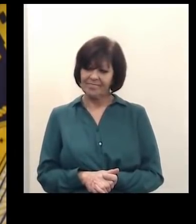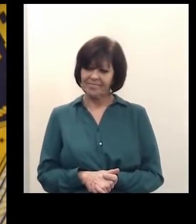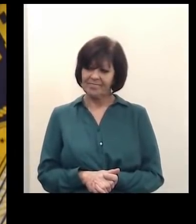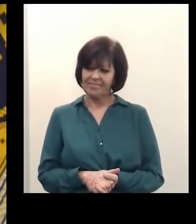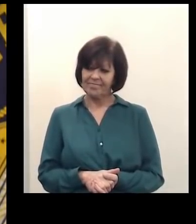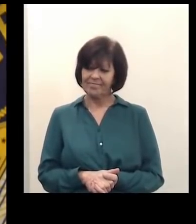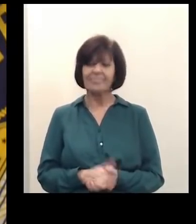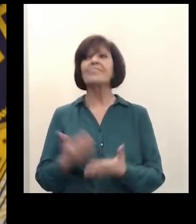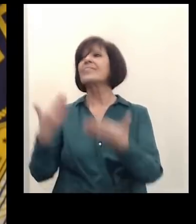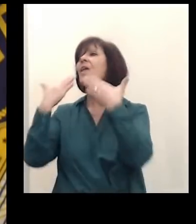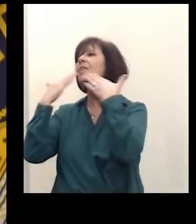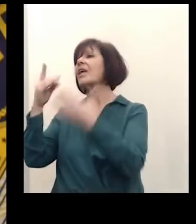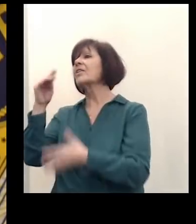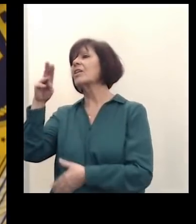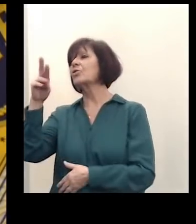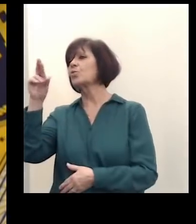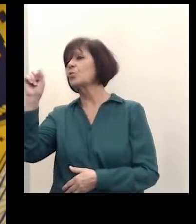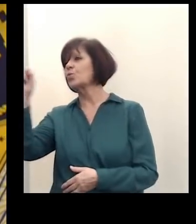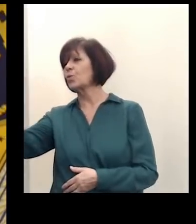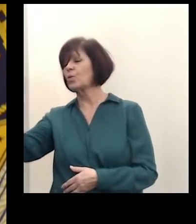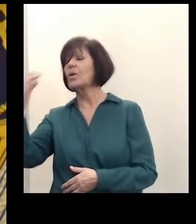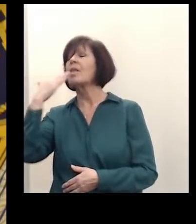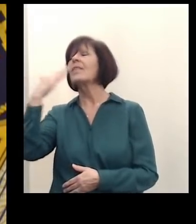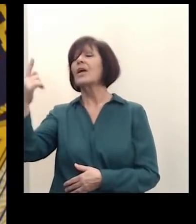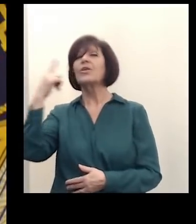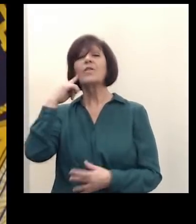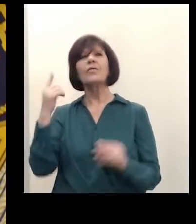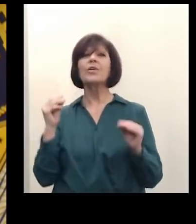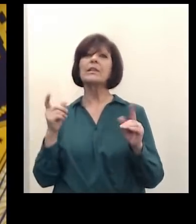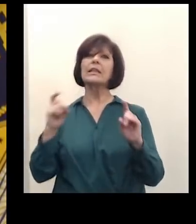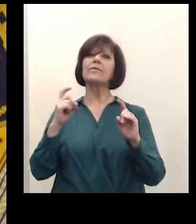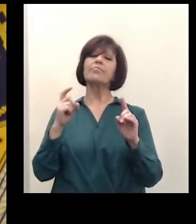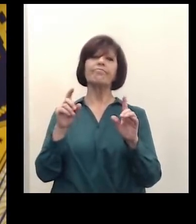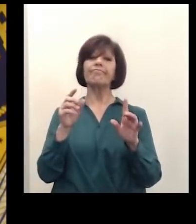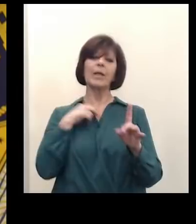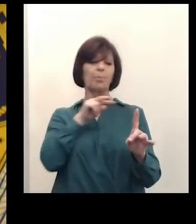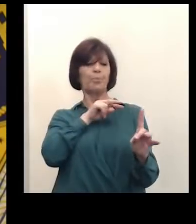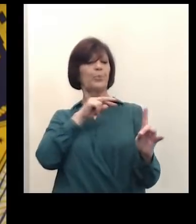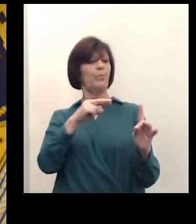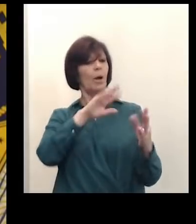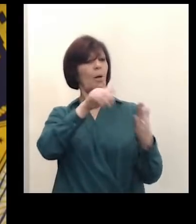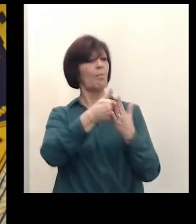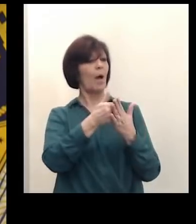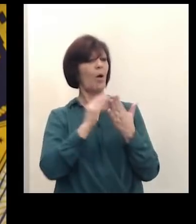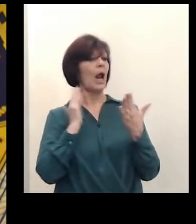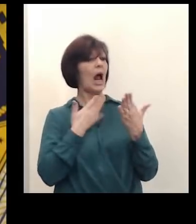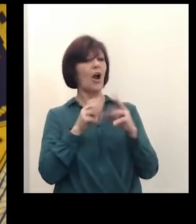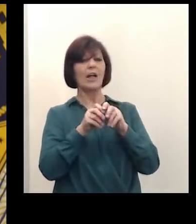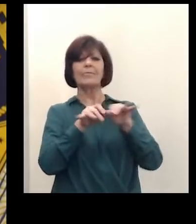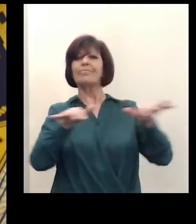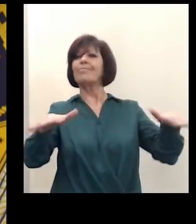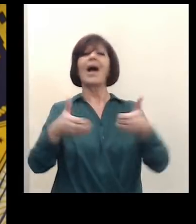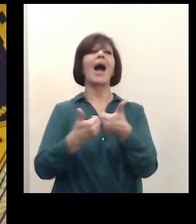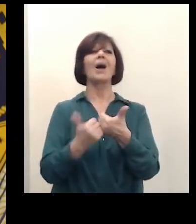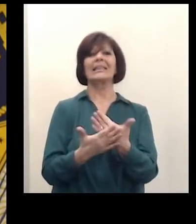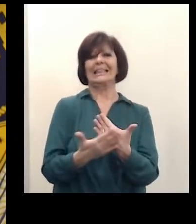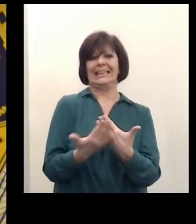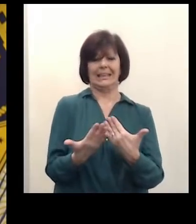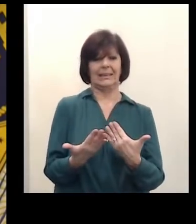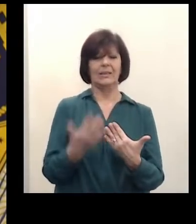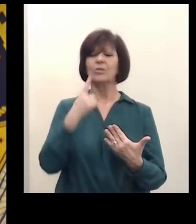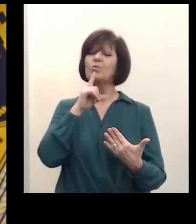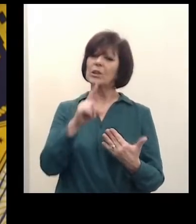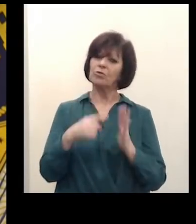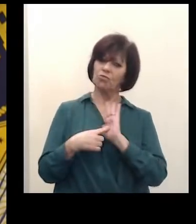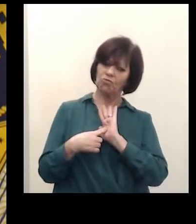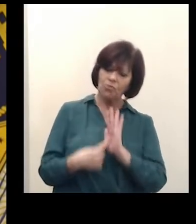Thank you, Dr. Russo, and thank you for putting into perspective about our transmission dynamics in our community and really spelling out